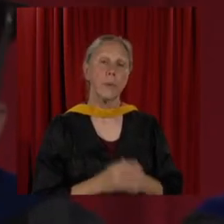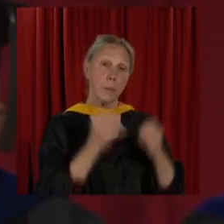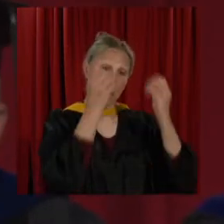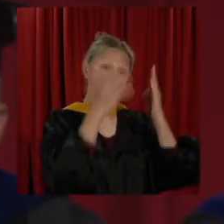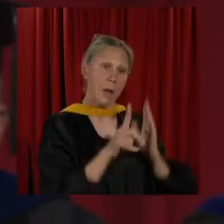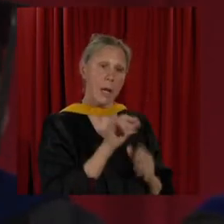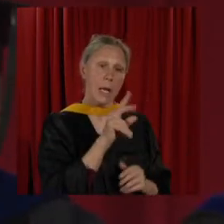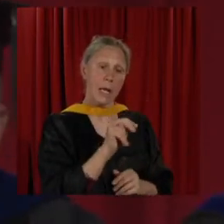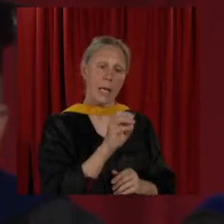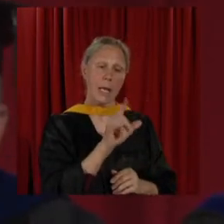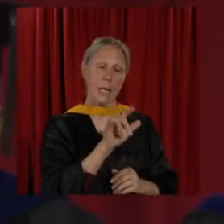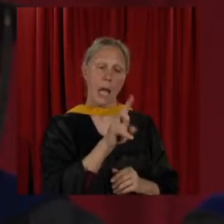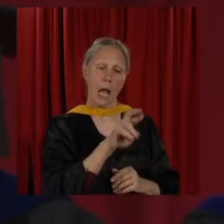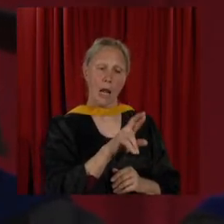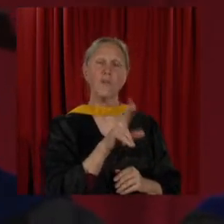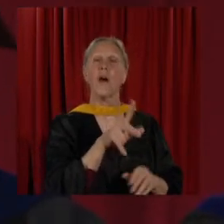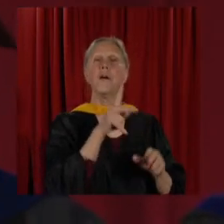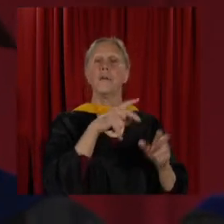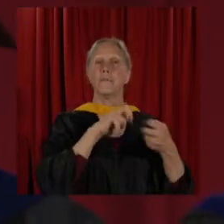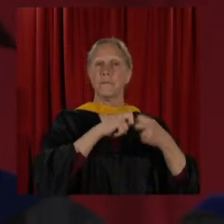Professor Lynn Oliver, Chair of Physics.